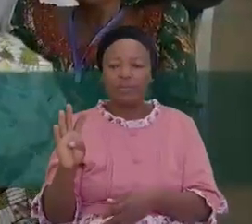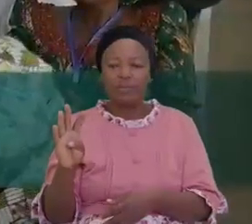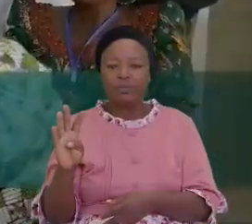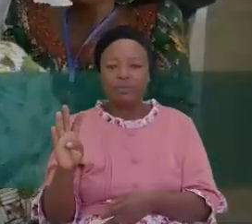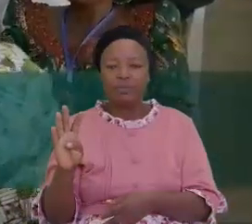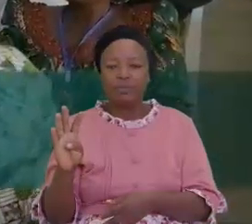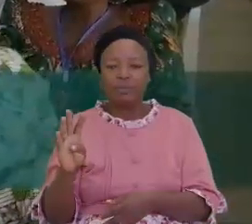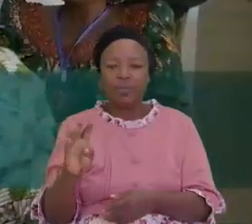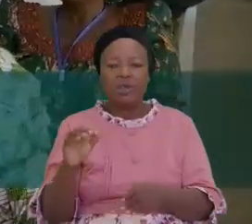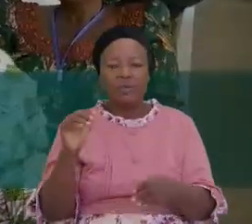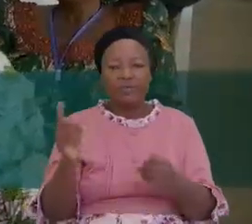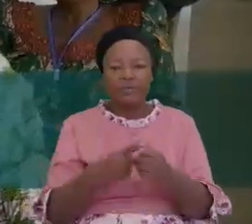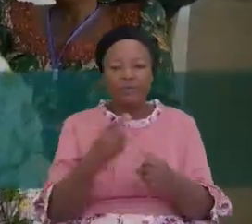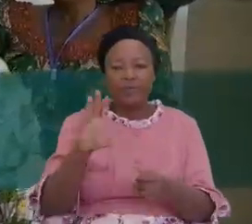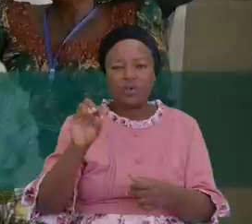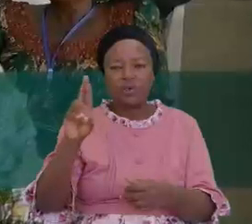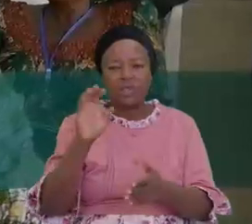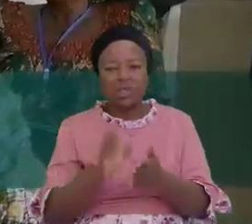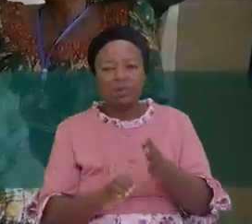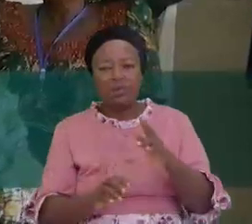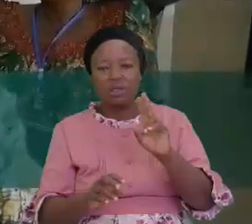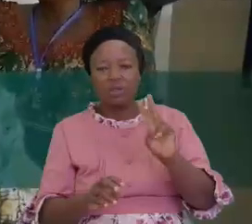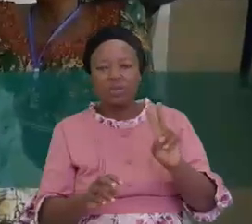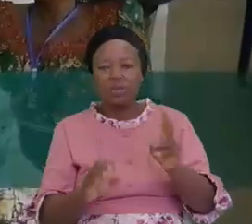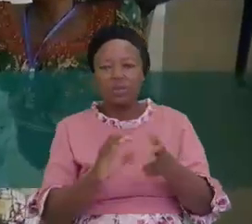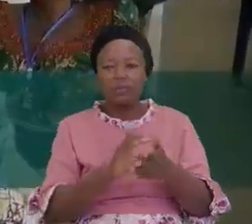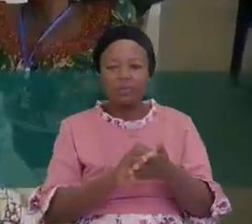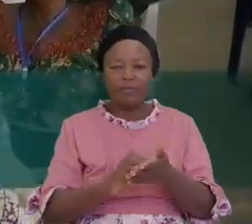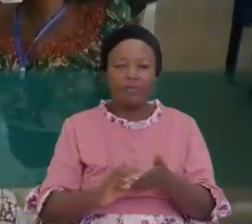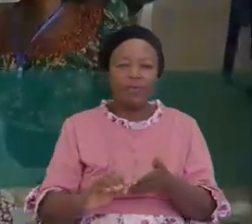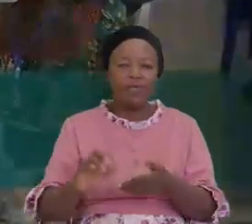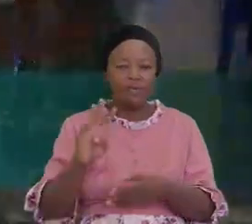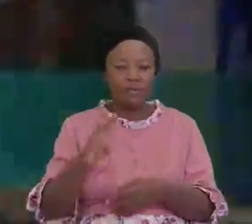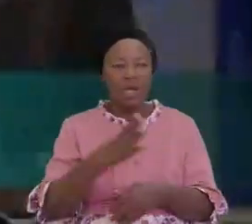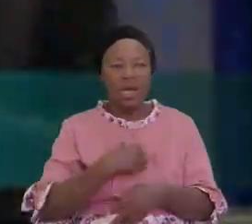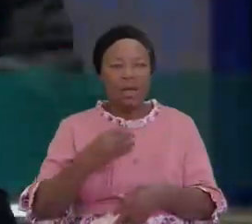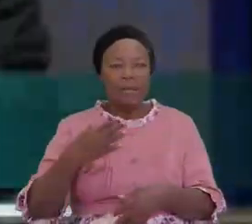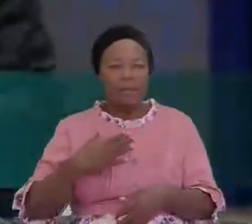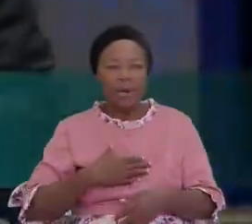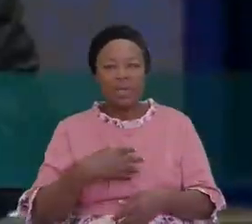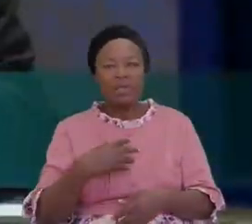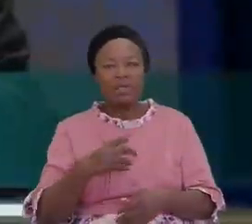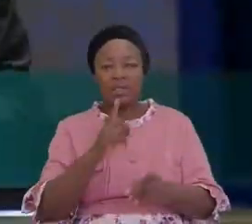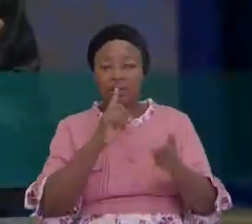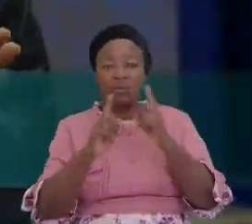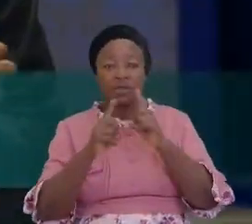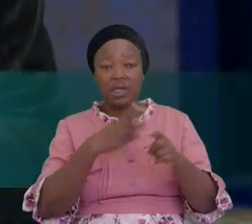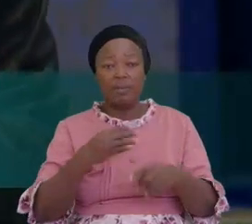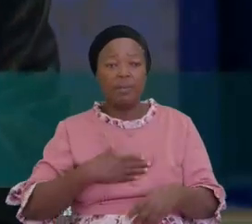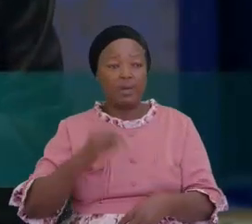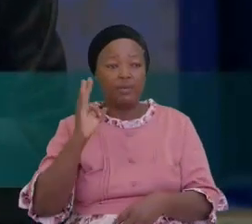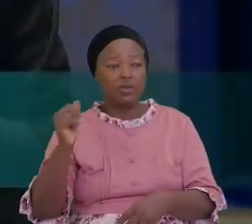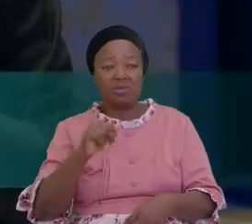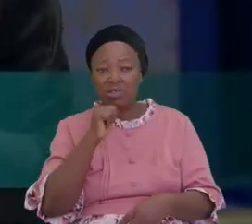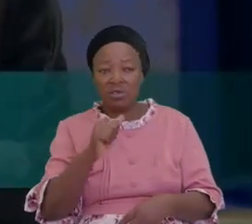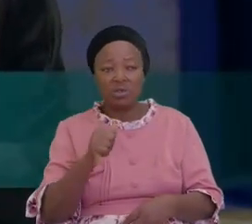In 1 Corinthians chapter 2 verse 4, and my speech and my preaching was not with enticing